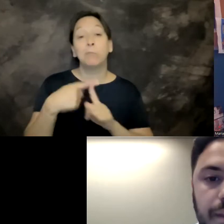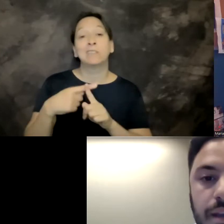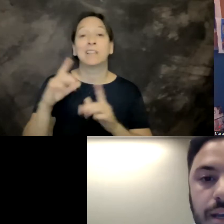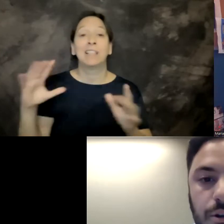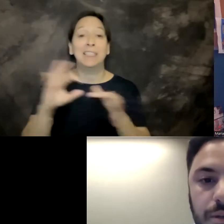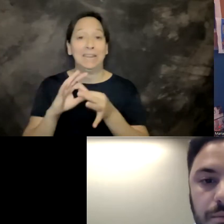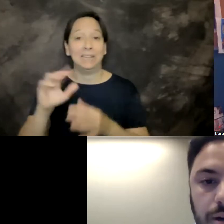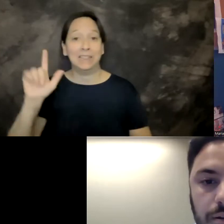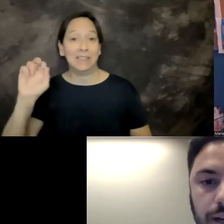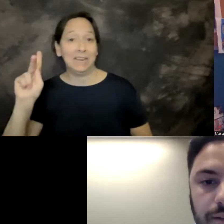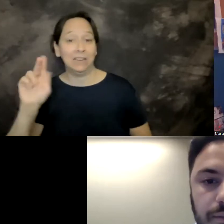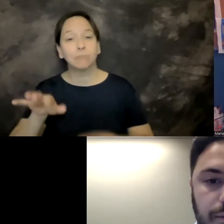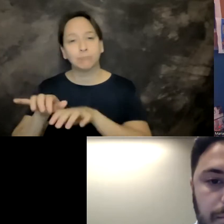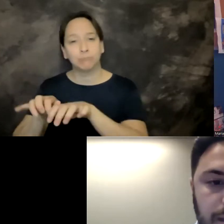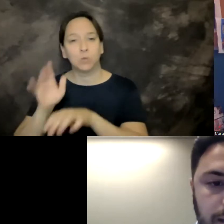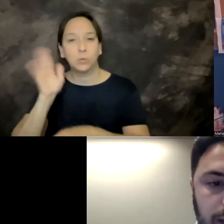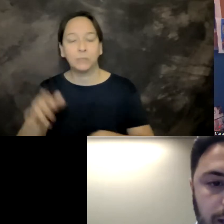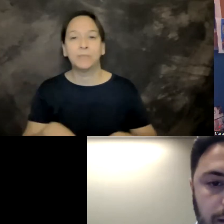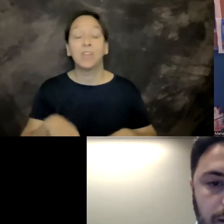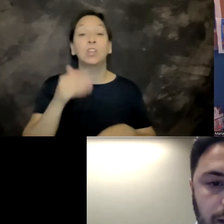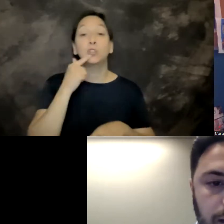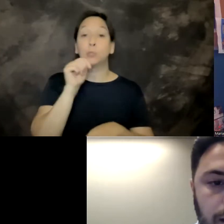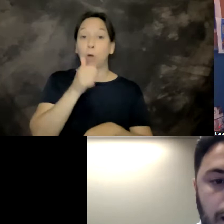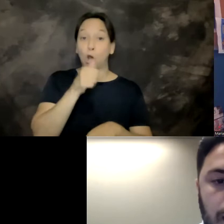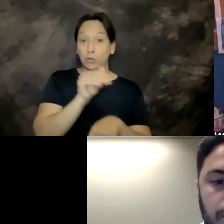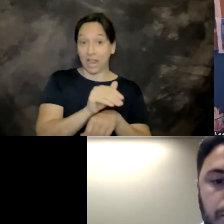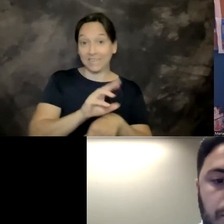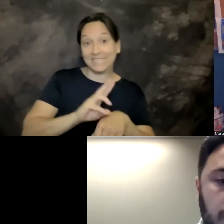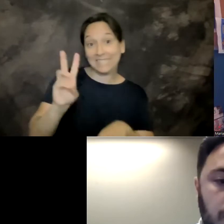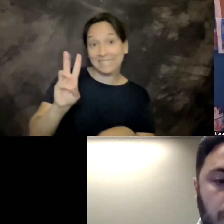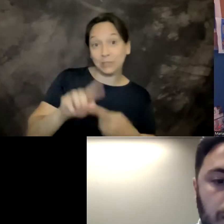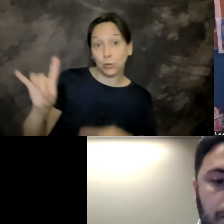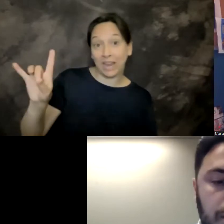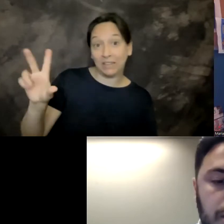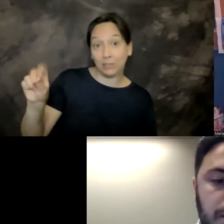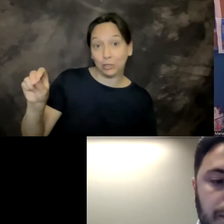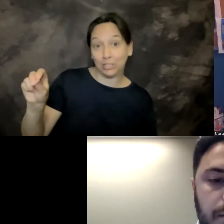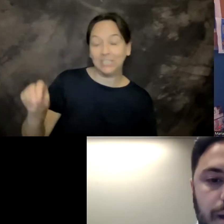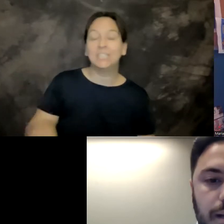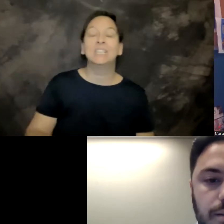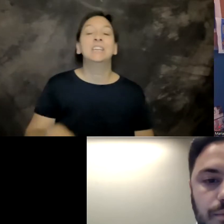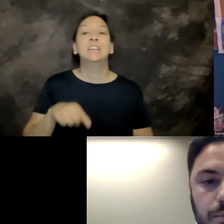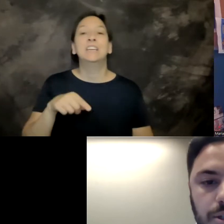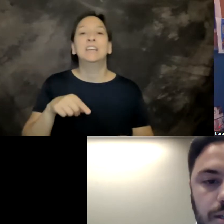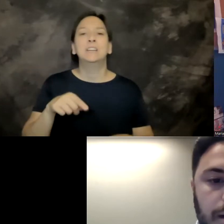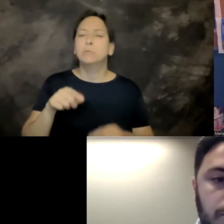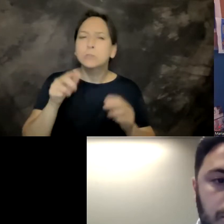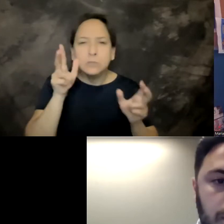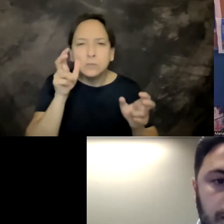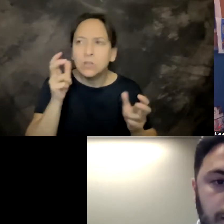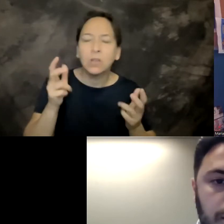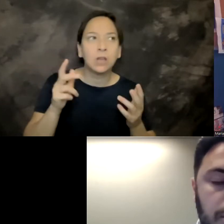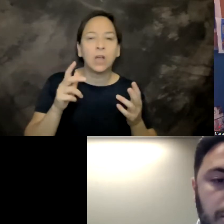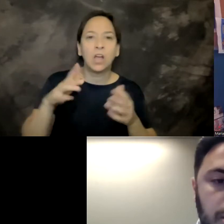chat. It'll be tomorrow night from 6 to 8:30, where you can learn more about the specific impacts from the shutdown